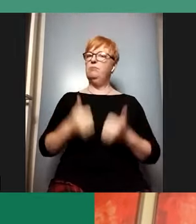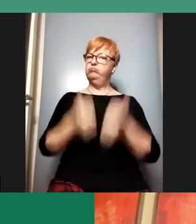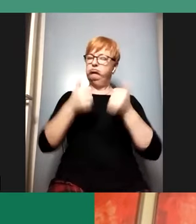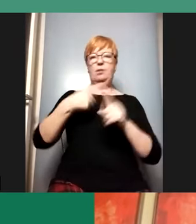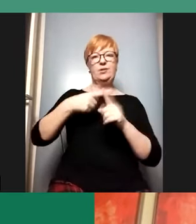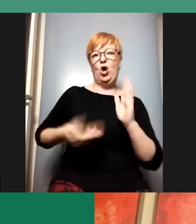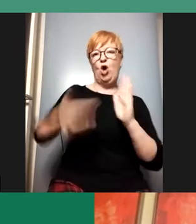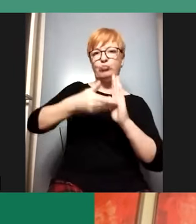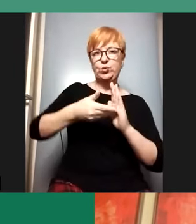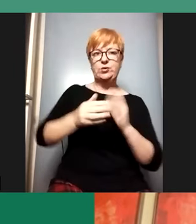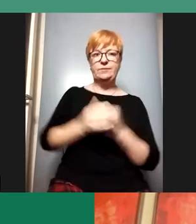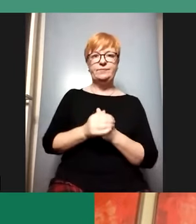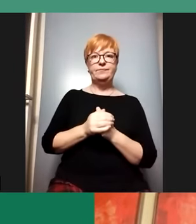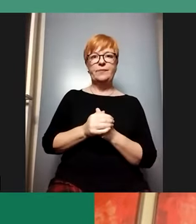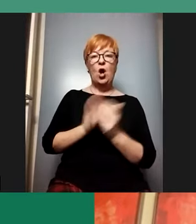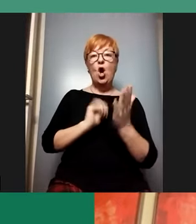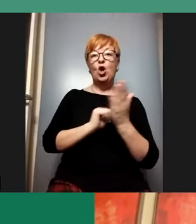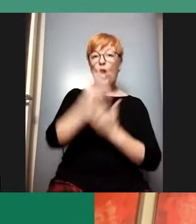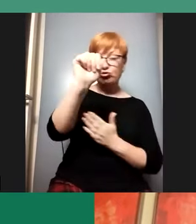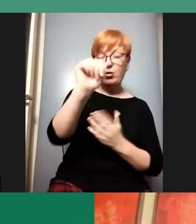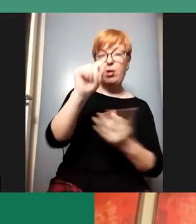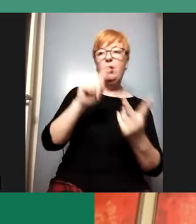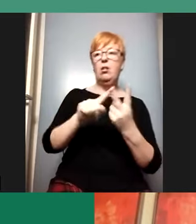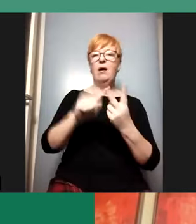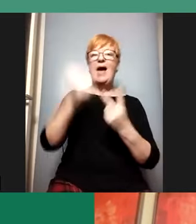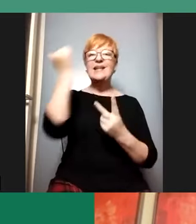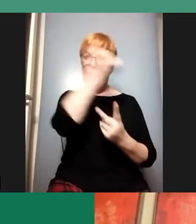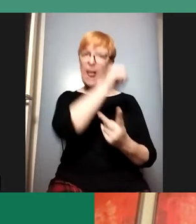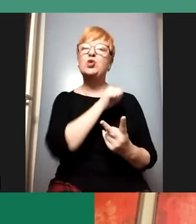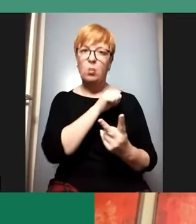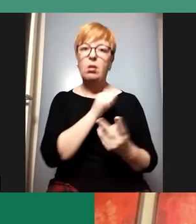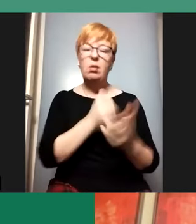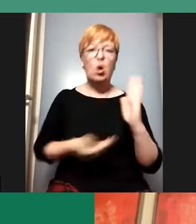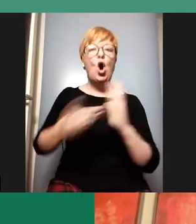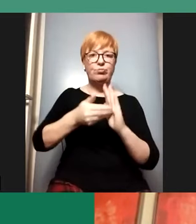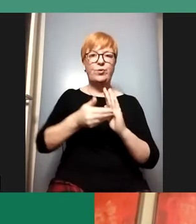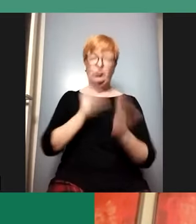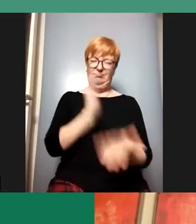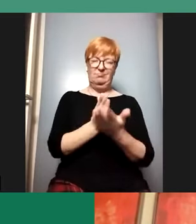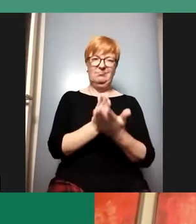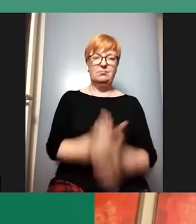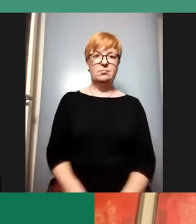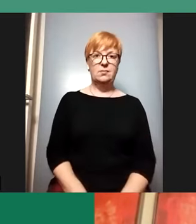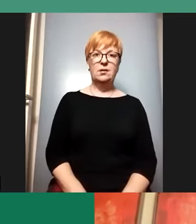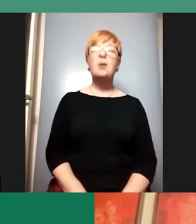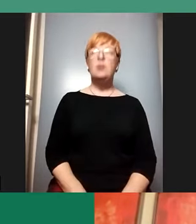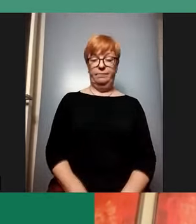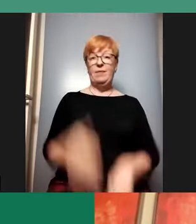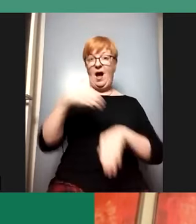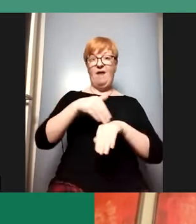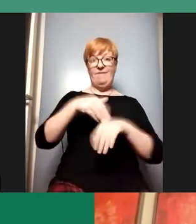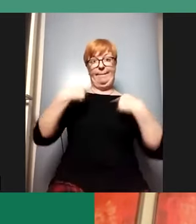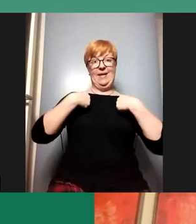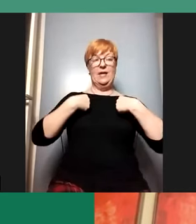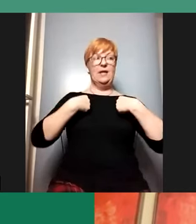from the cultural contribution, there's an intellectual contribution as well, you know. Yeah. So, it has impacted on me and my work,